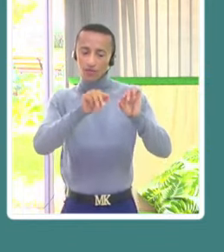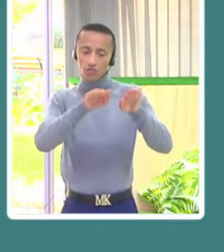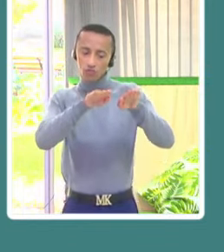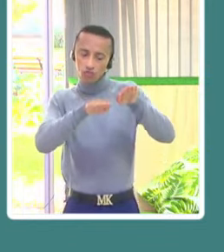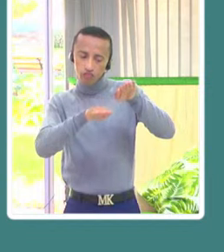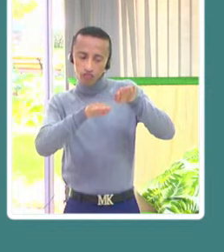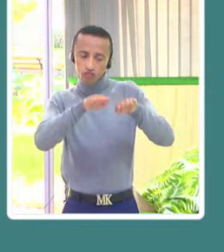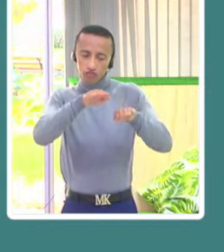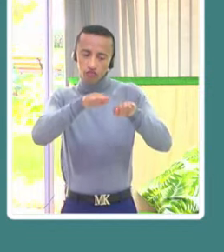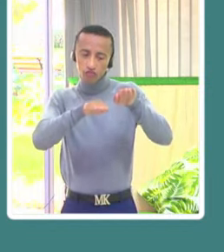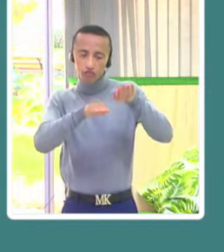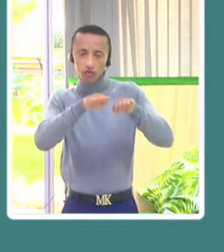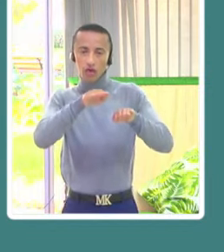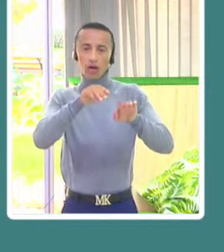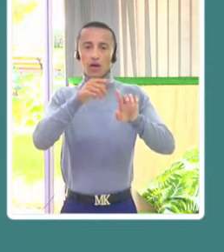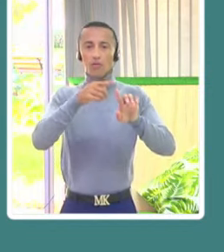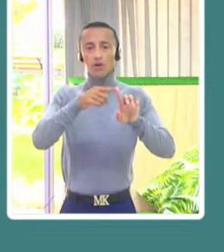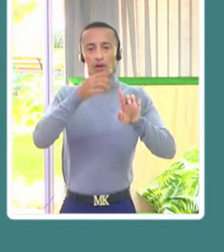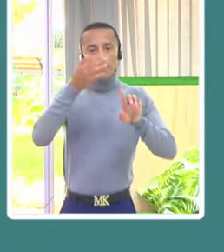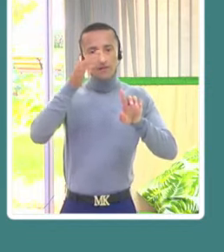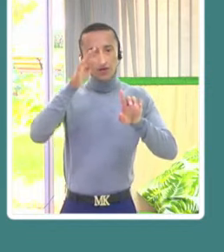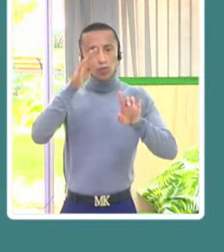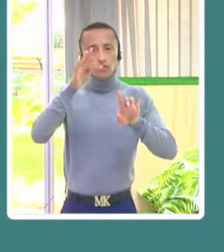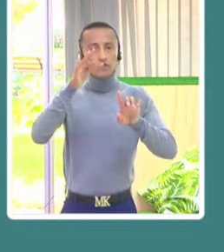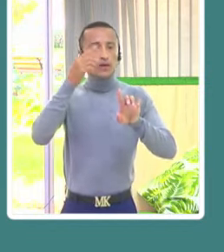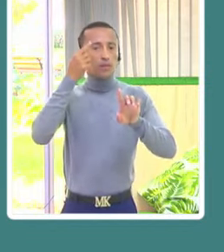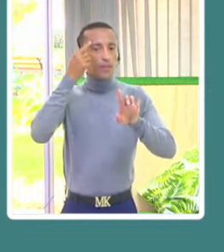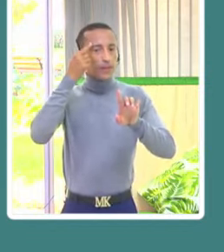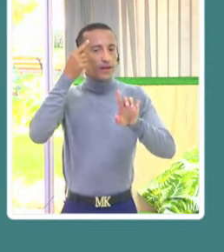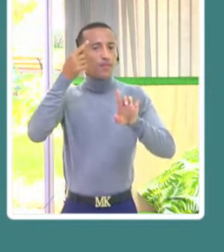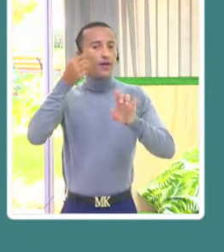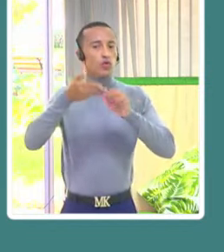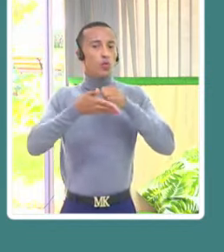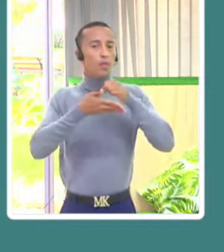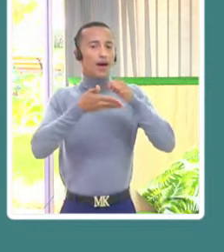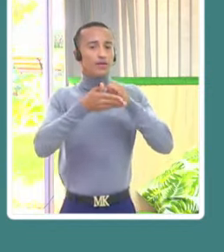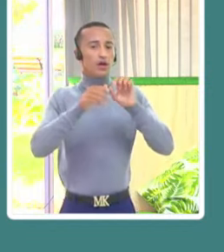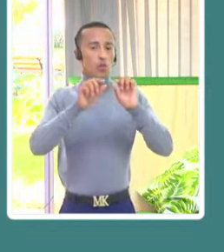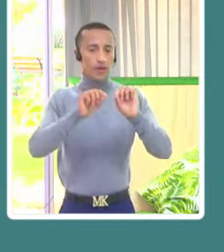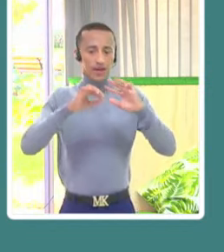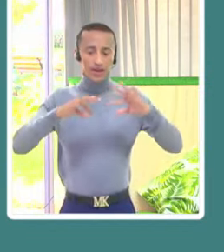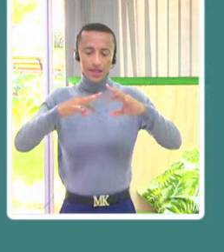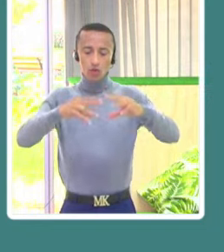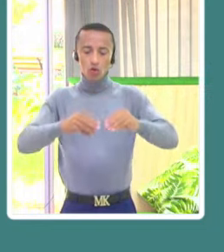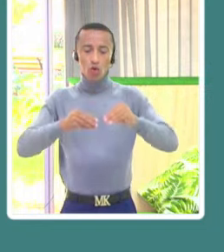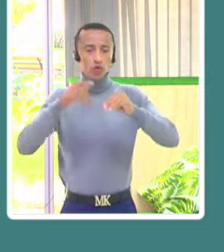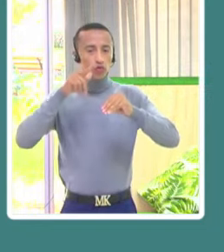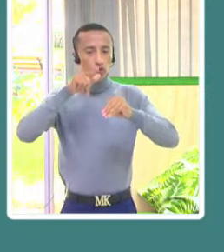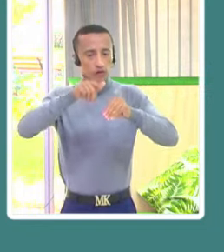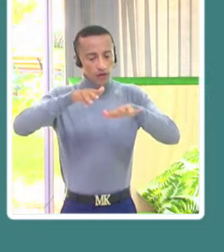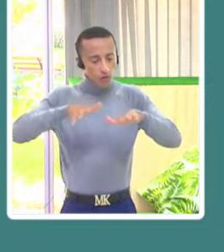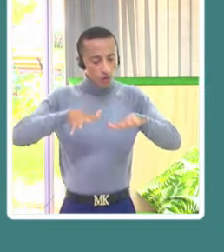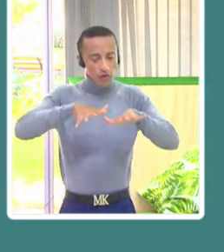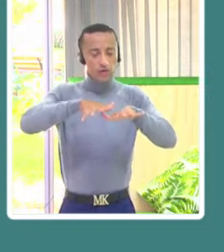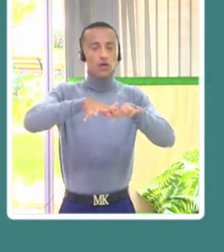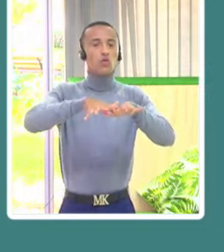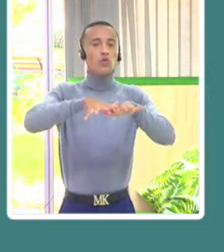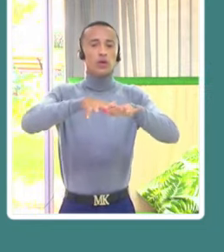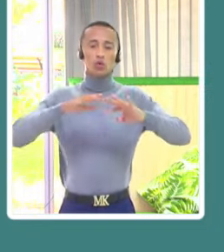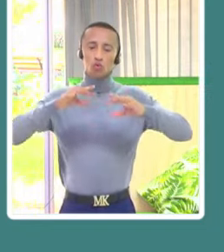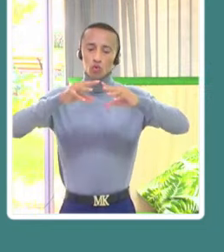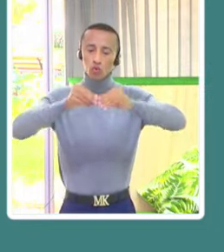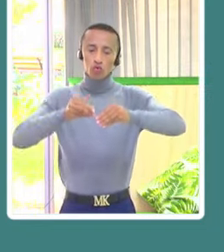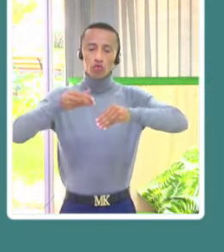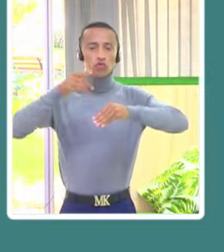is nobody is left behind. And if you take that philosophy, and I'll share